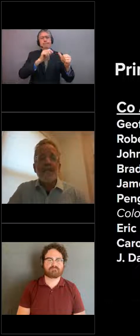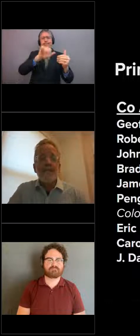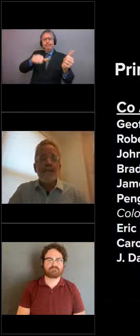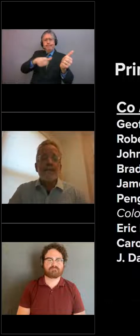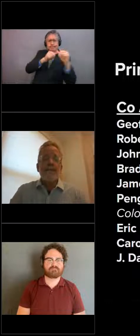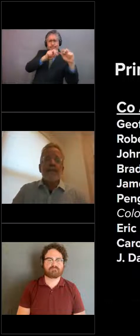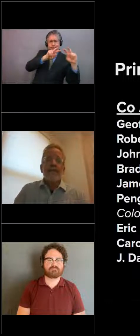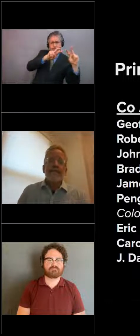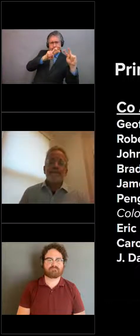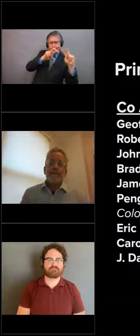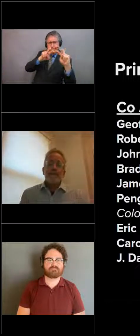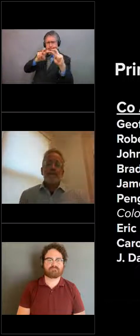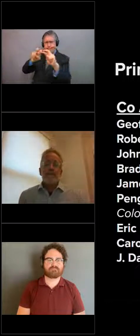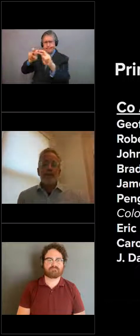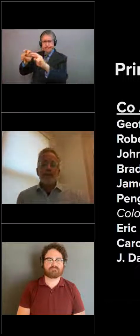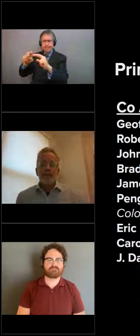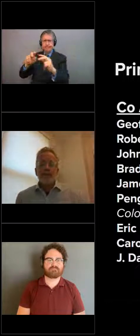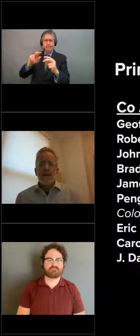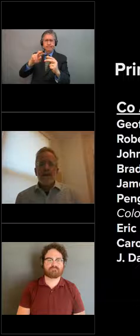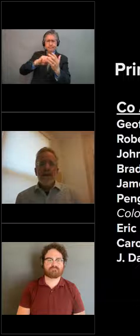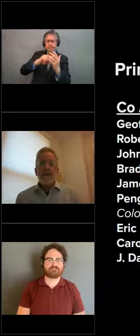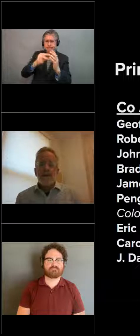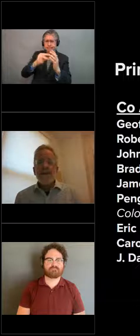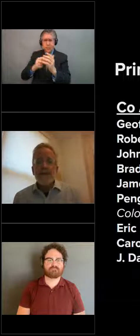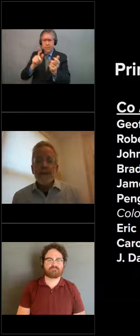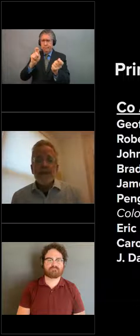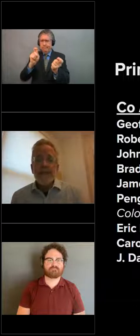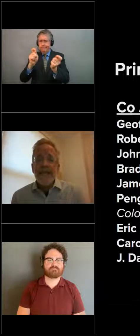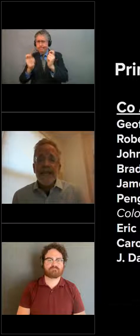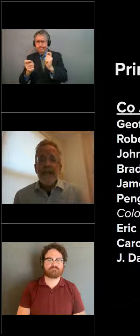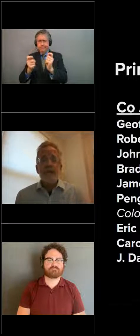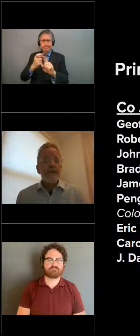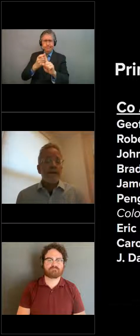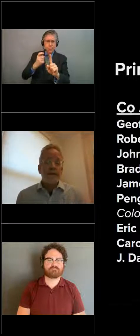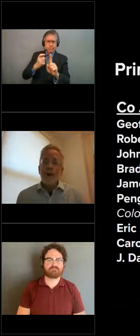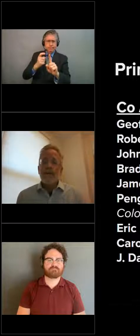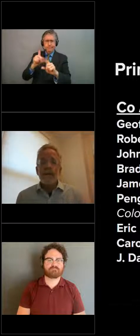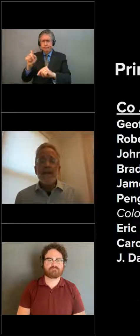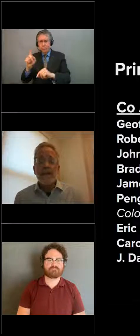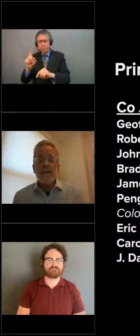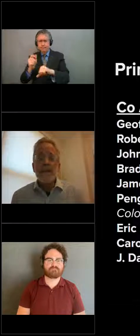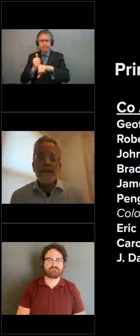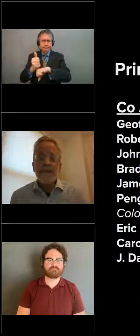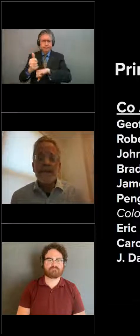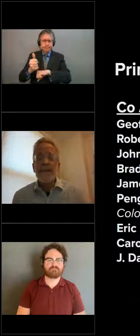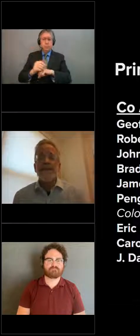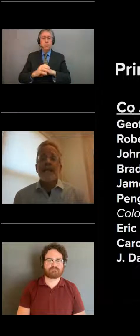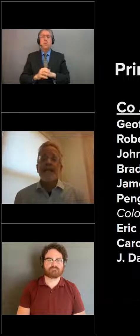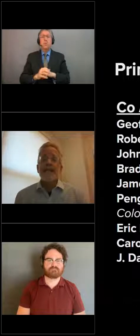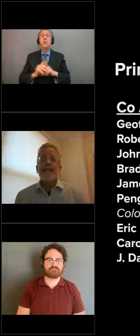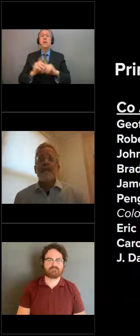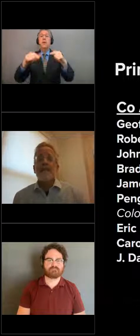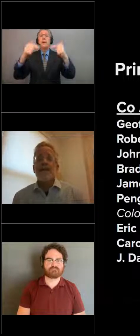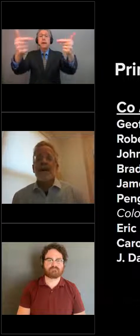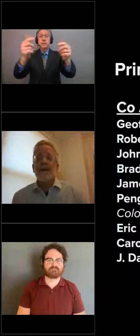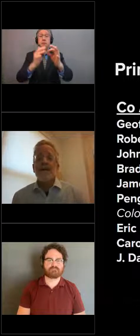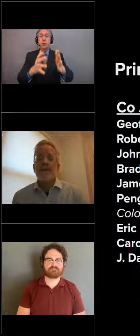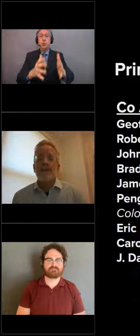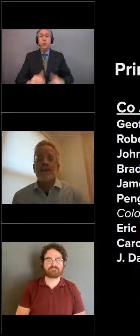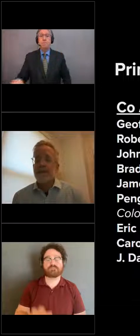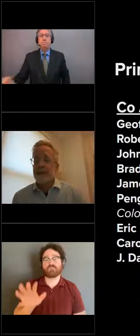changes being observed. So around 2014, I was overlooking results for CFC11, the second most